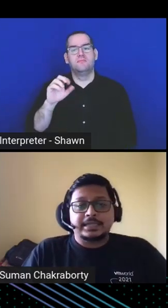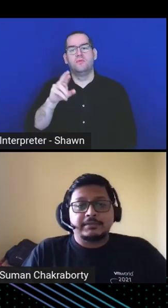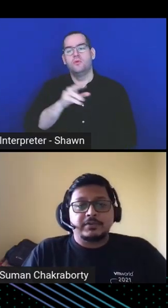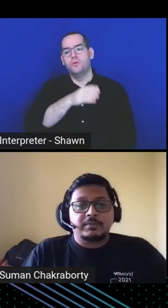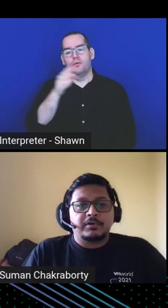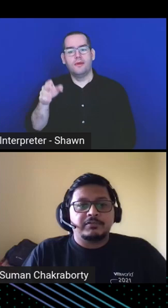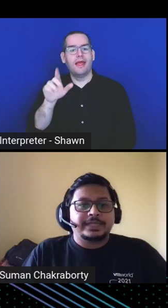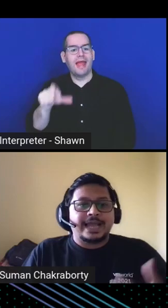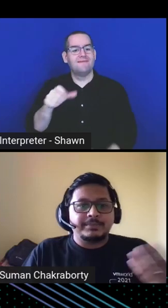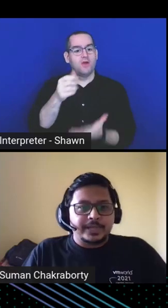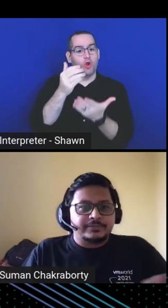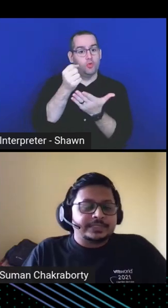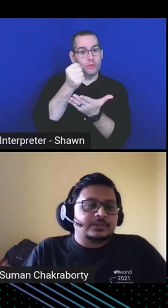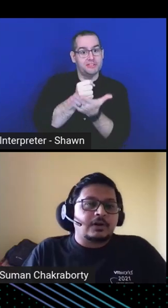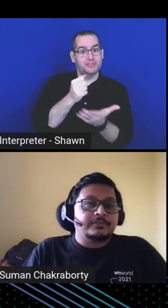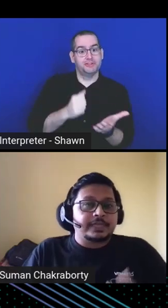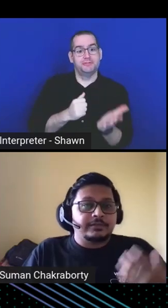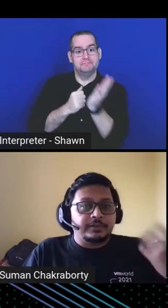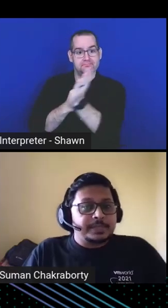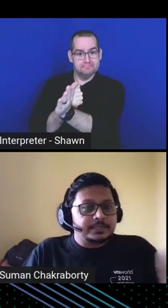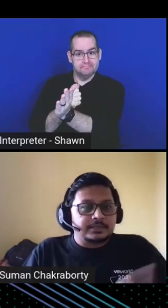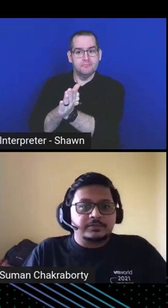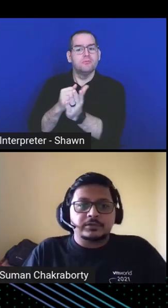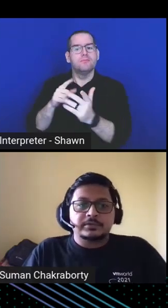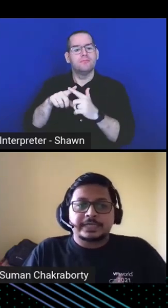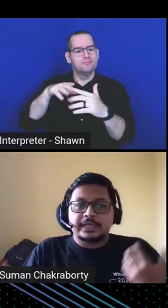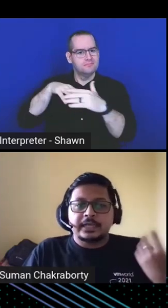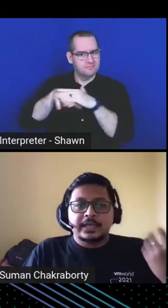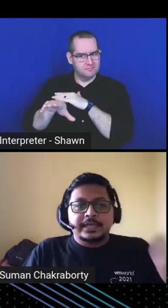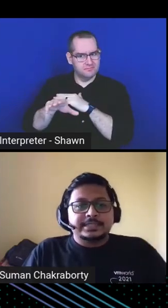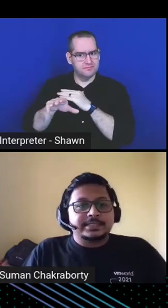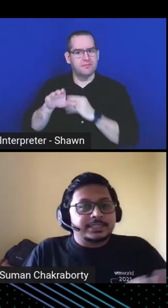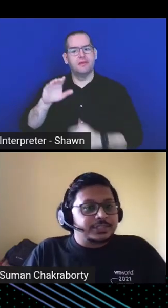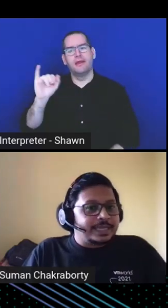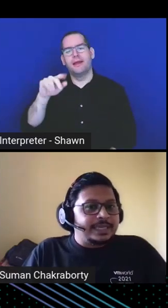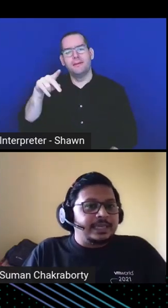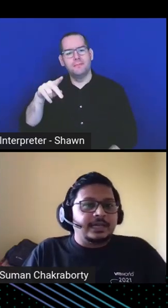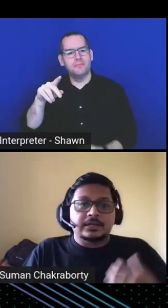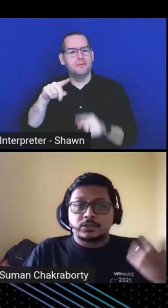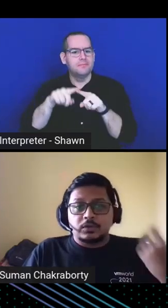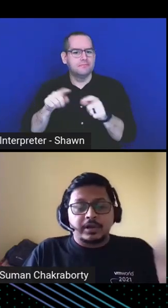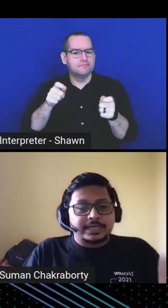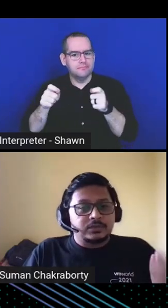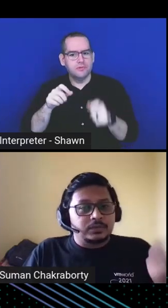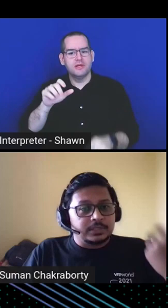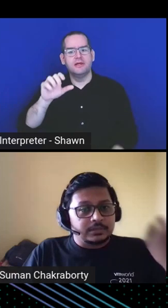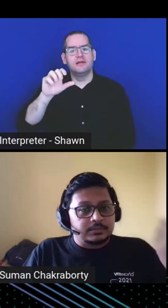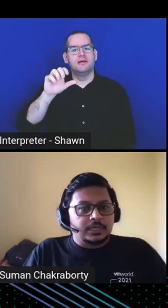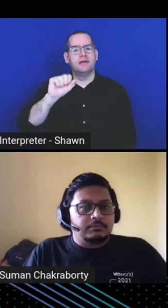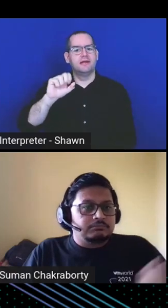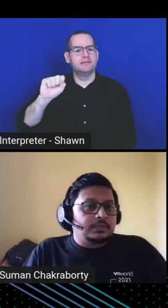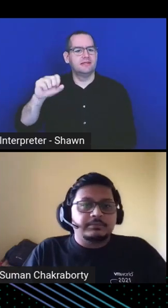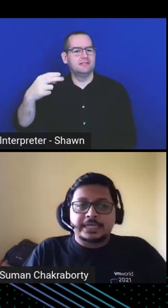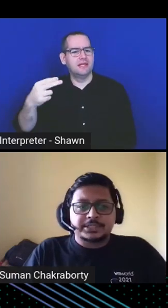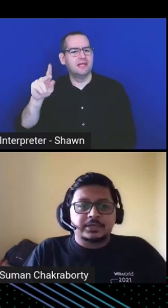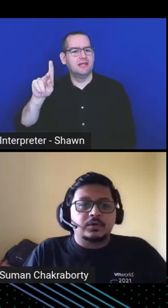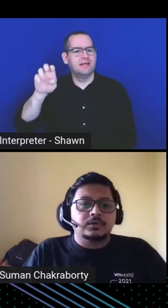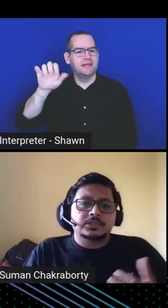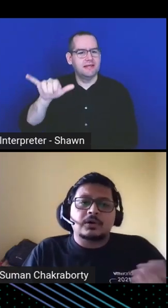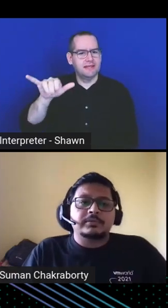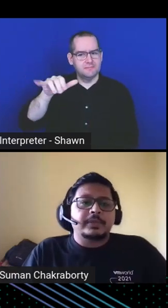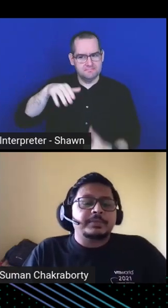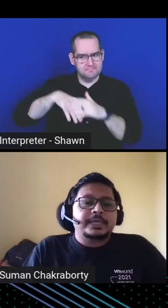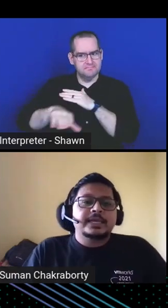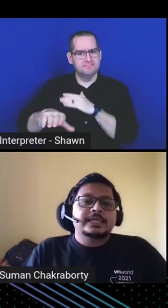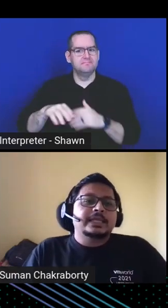credentials in the form of the IP address of the VPN server, the SSH key to log into the bastion